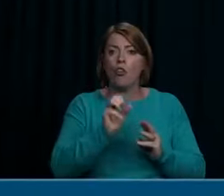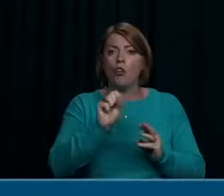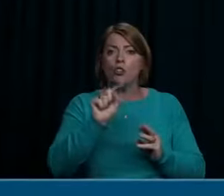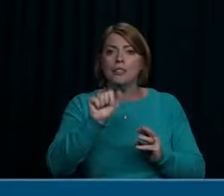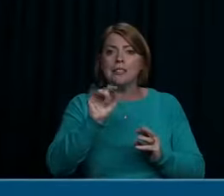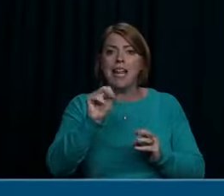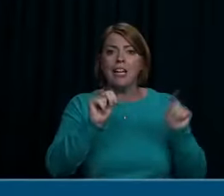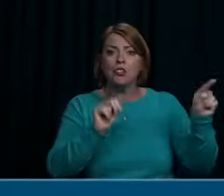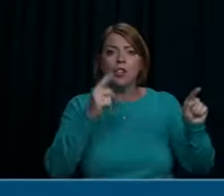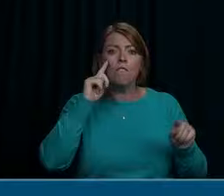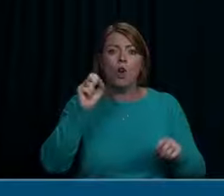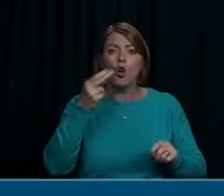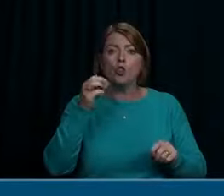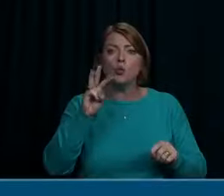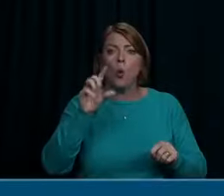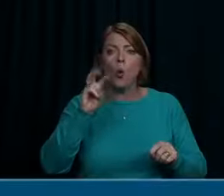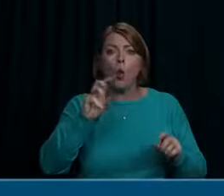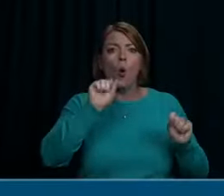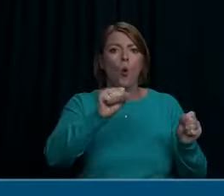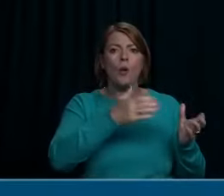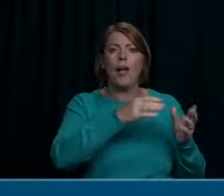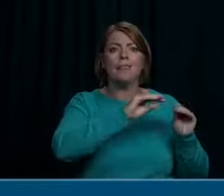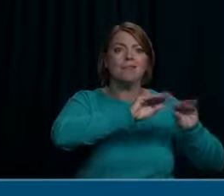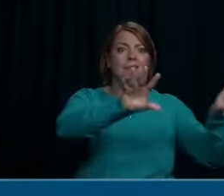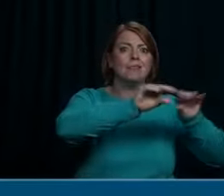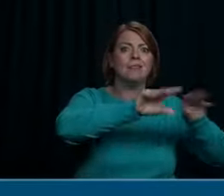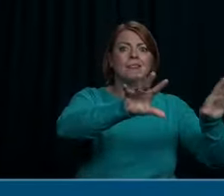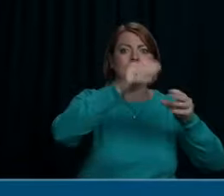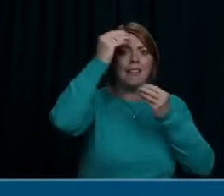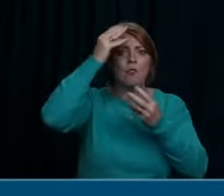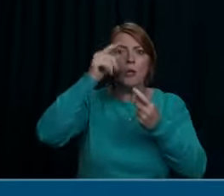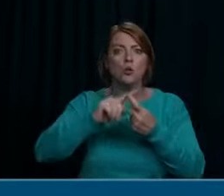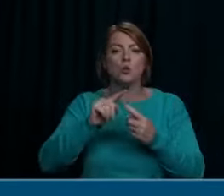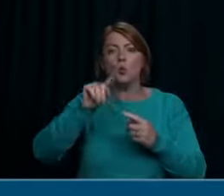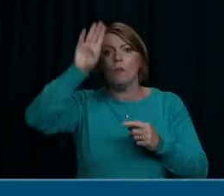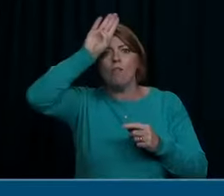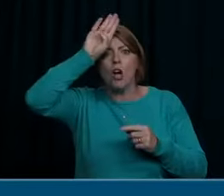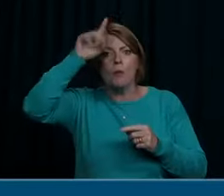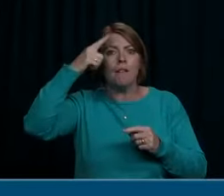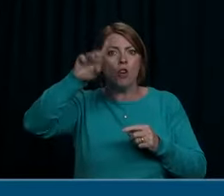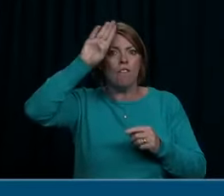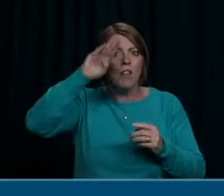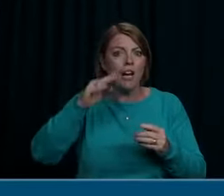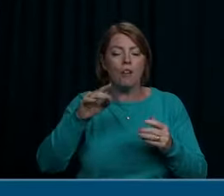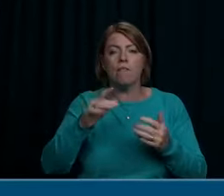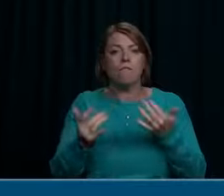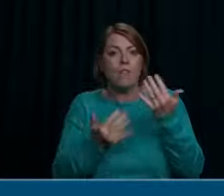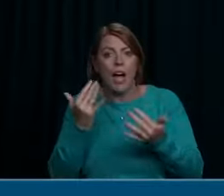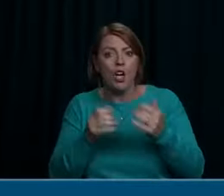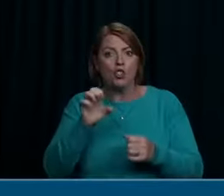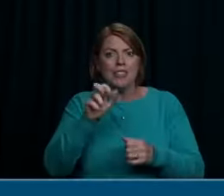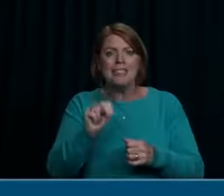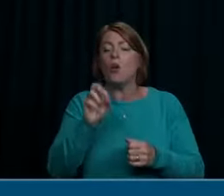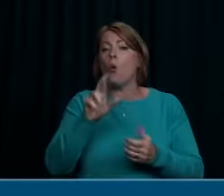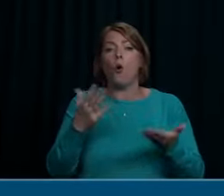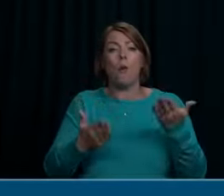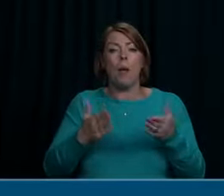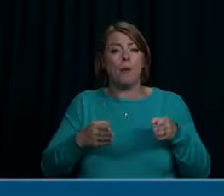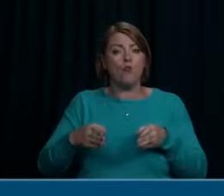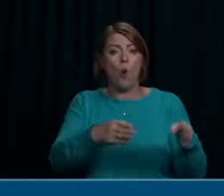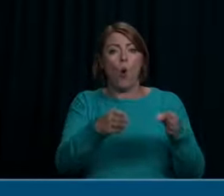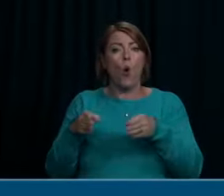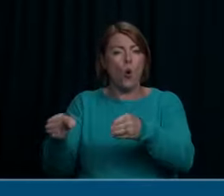can drive data to their firefighters in this wildfire seasons, whether it be roadways. You know, we have very little roadways in